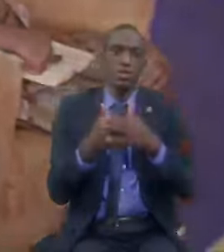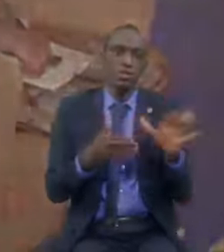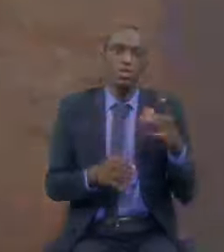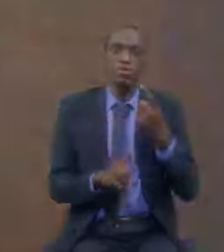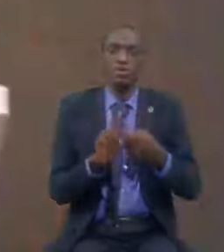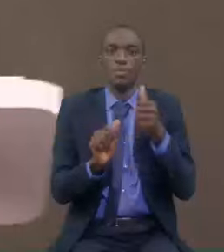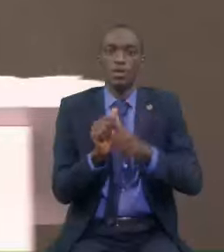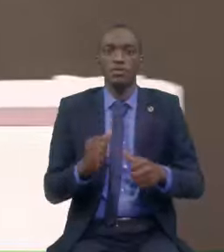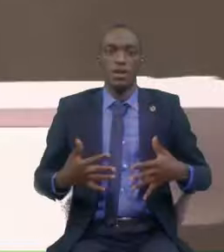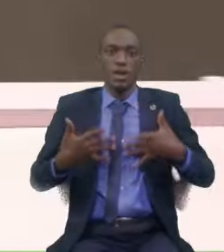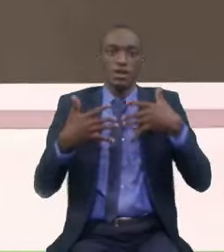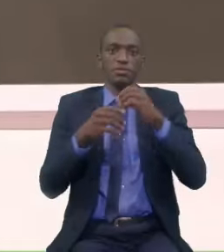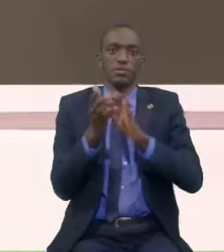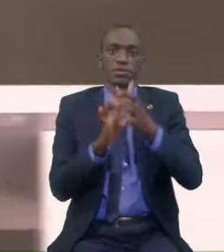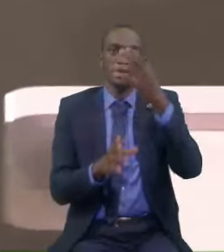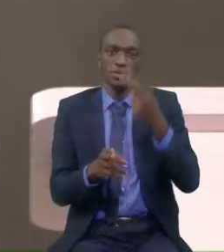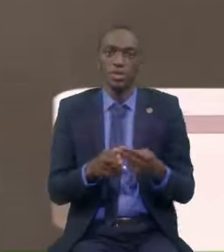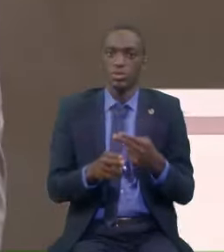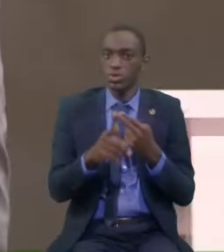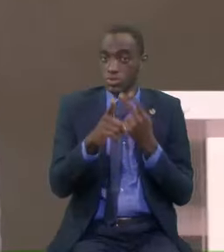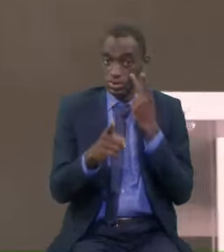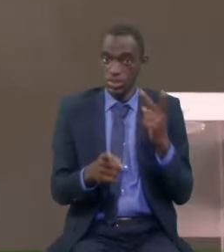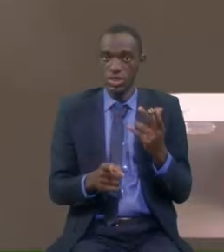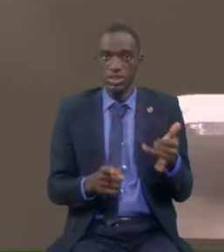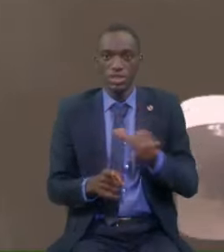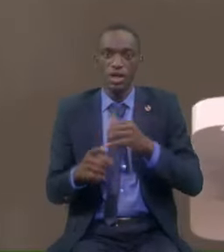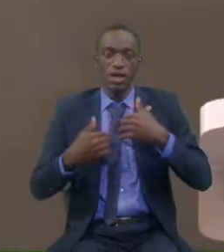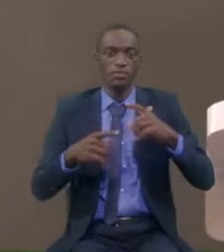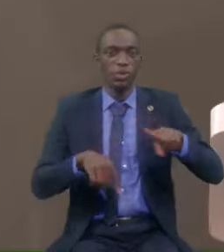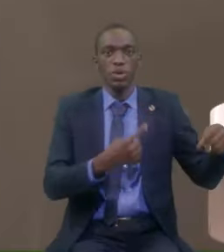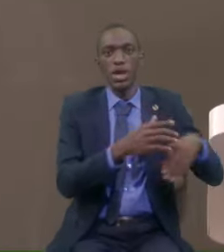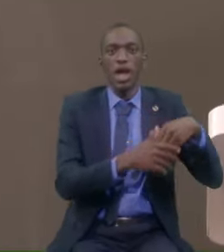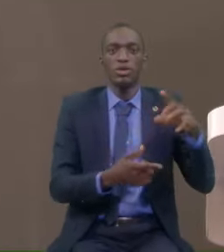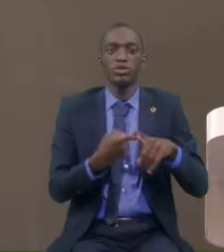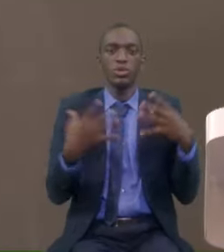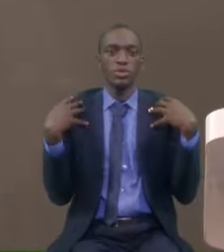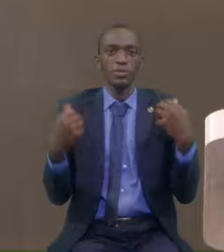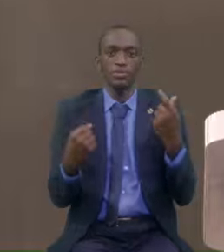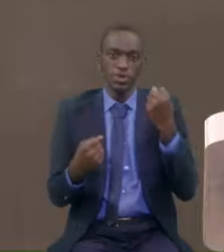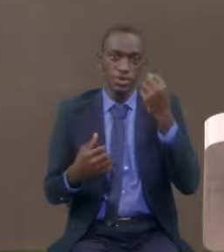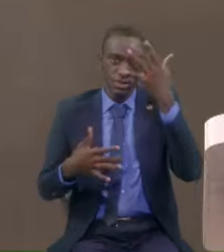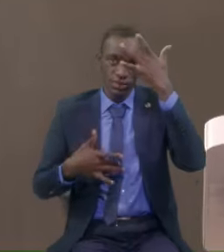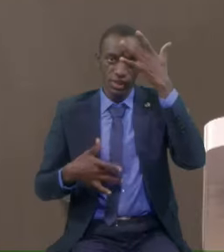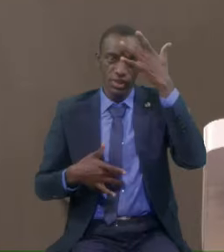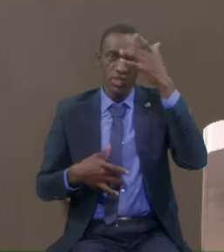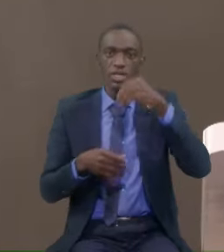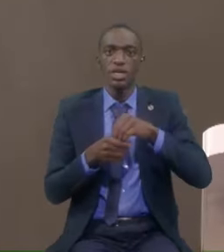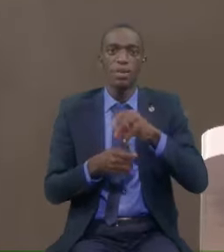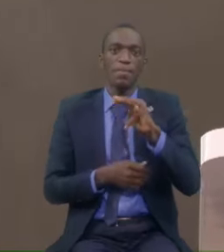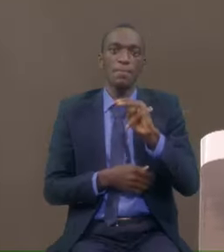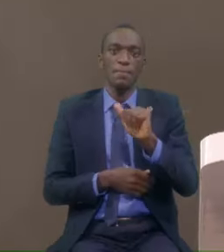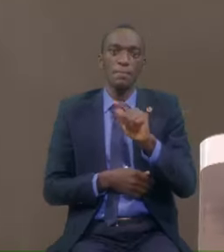did you see they had gone out to heal the sick in Matthew chapter 10, in Mark chapter,